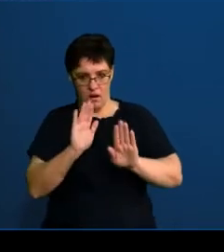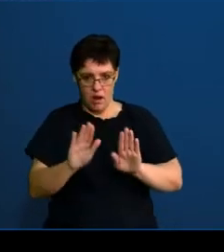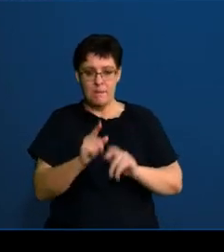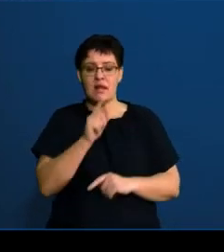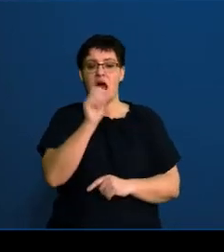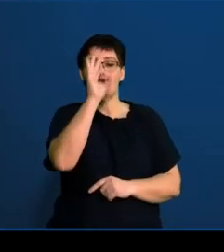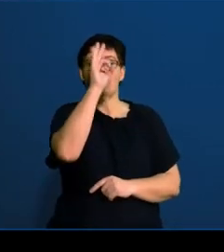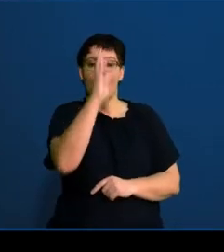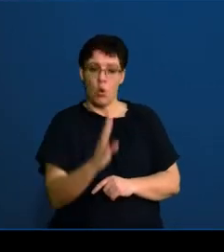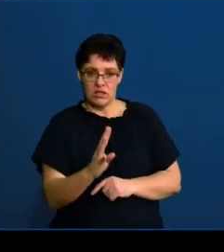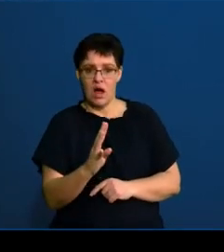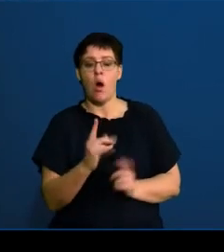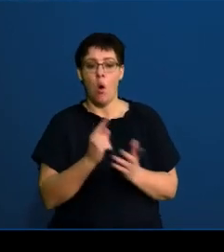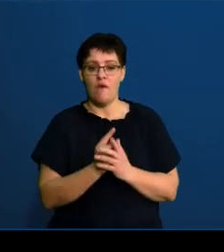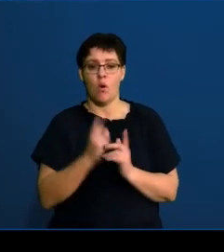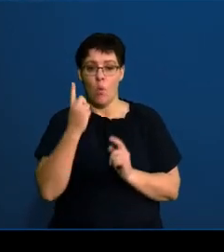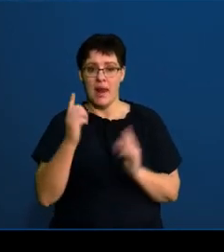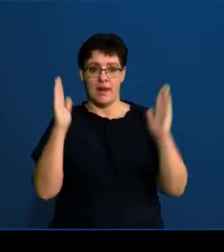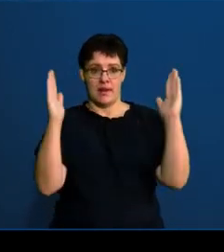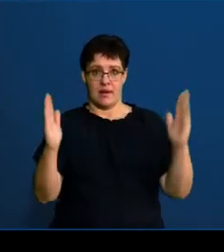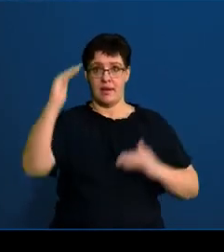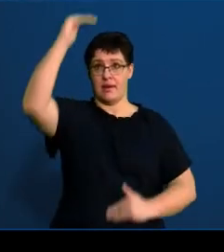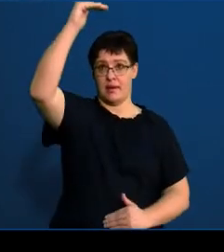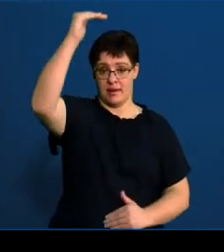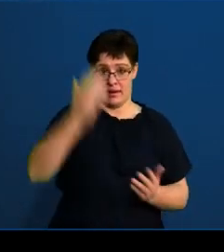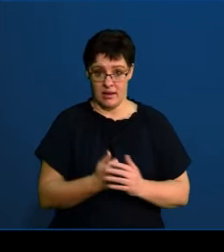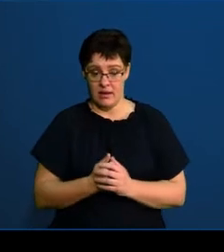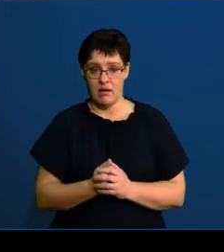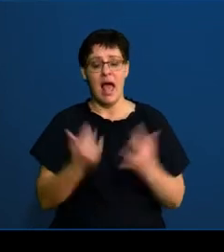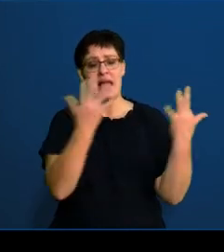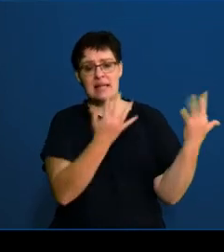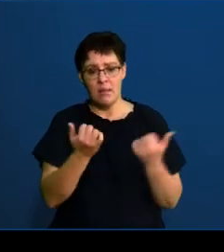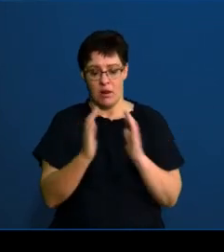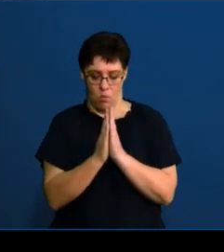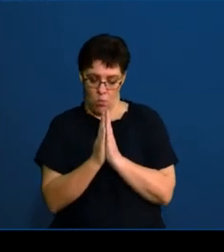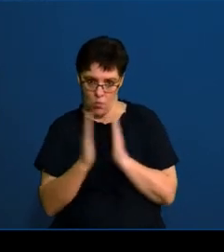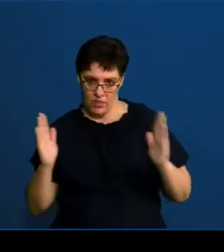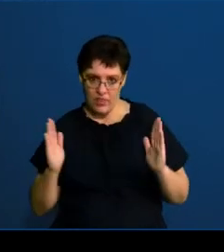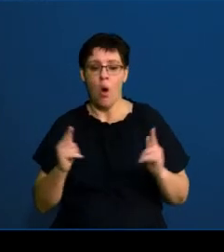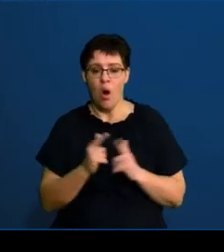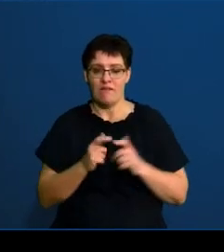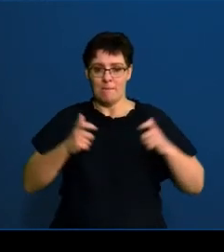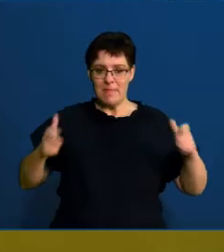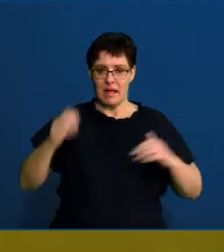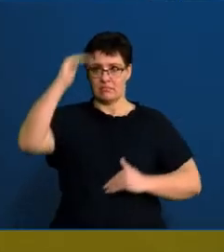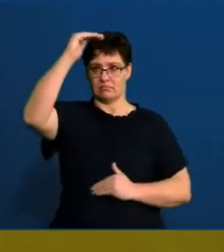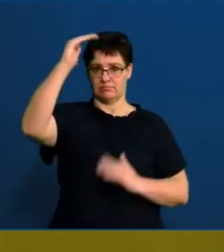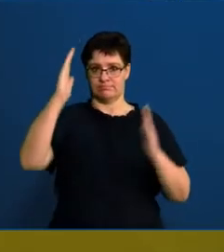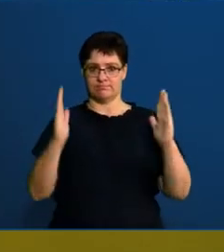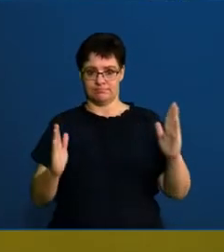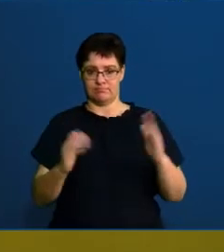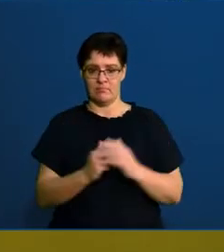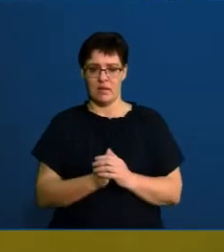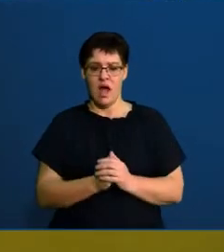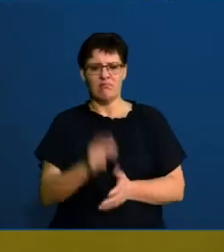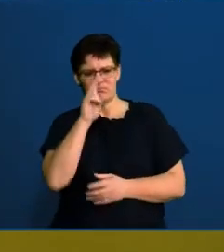of the width of 1 large window pane. Calculate the width of the large window pane. Now, first of all, when you look